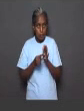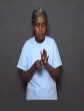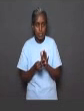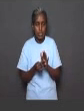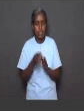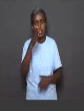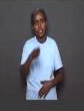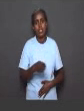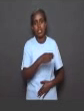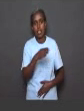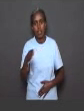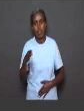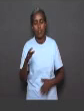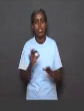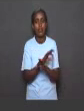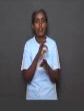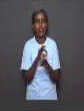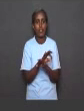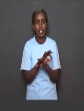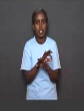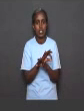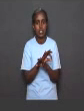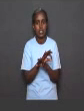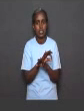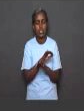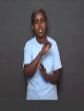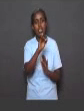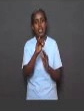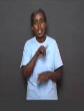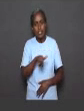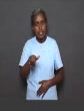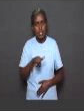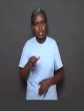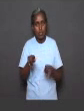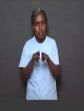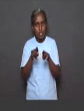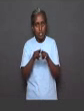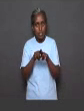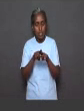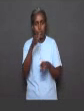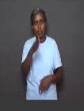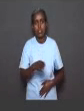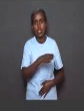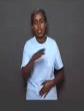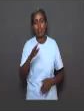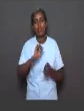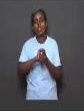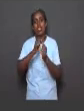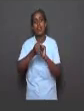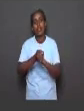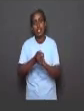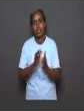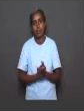This means that the graph of the function is identical to the graph of